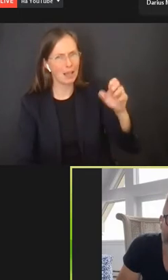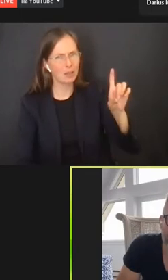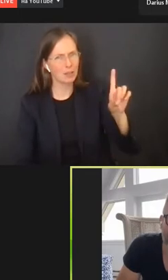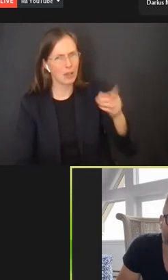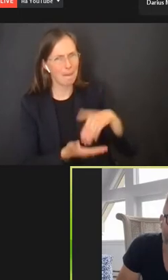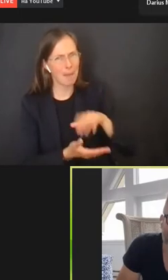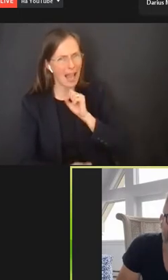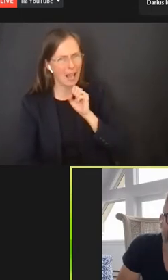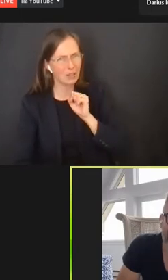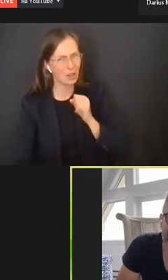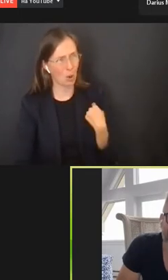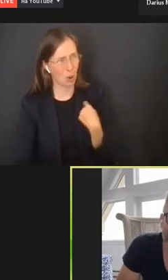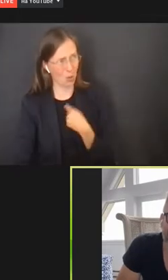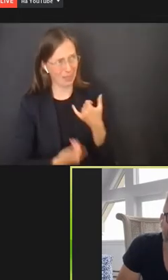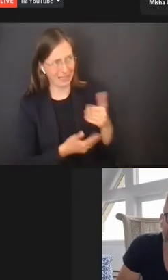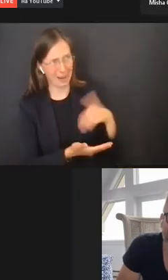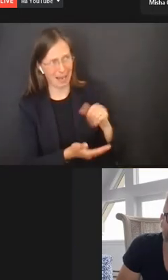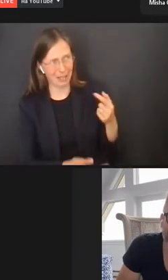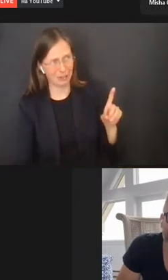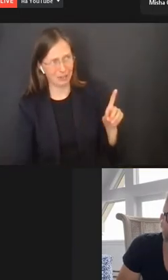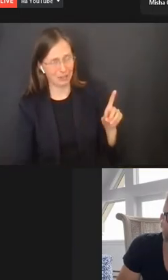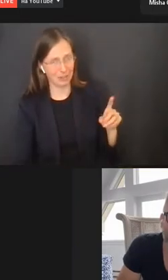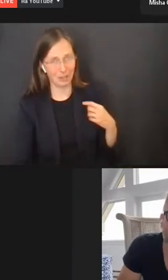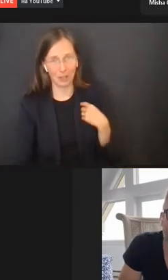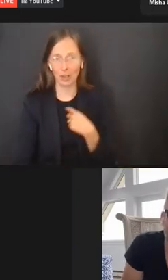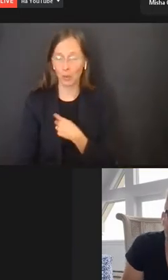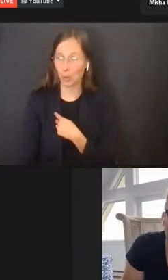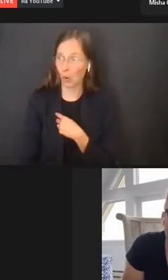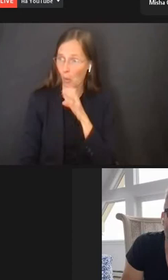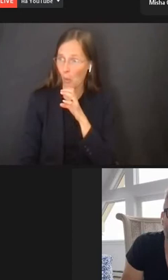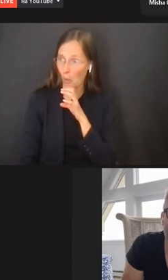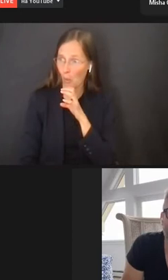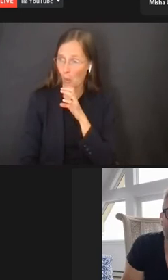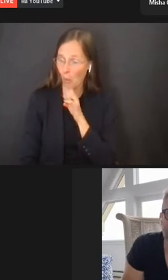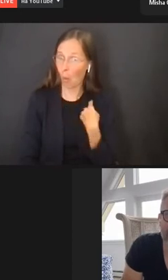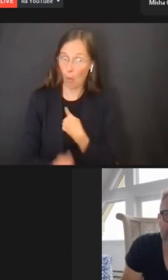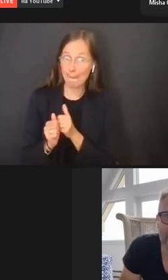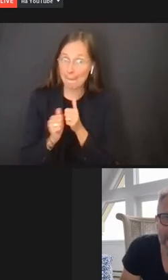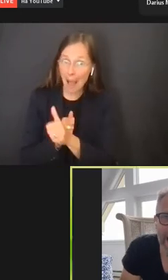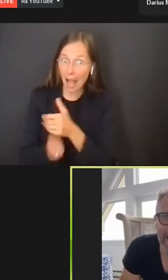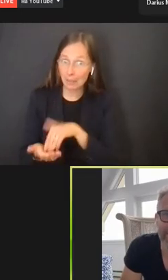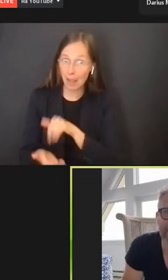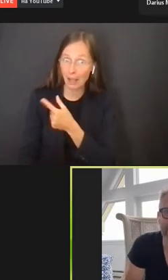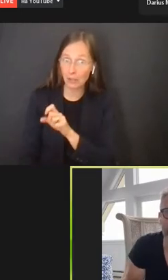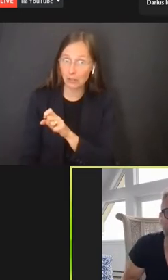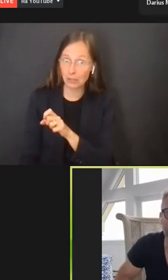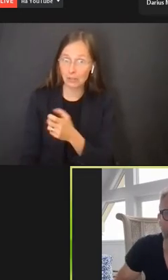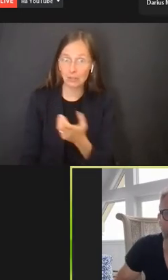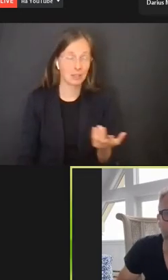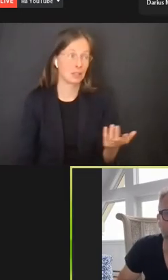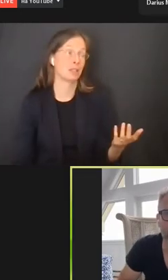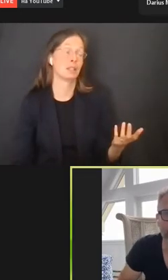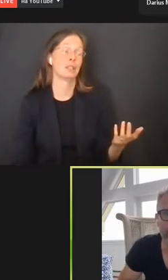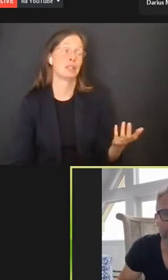we still there? Or are we older than middle-aged? I mean, I have to say, it occurred to me